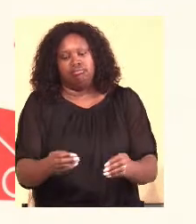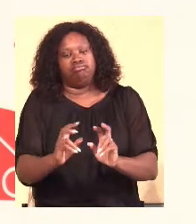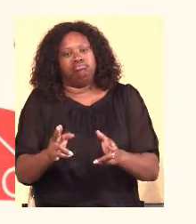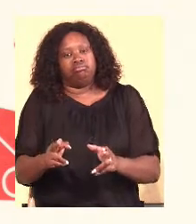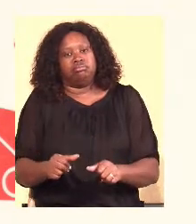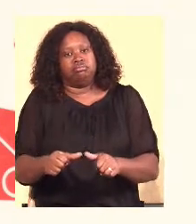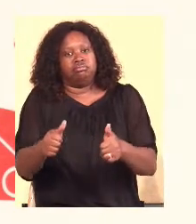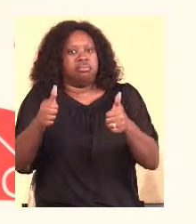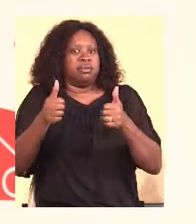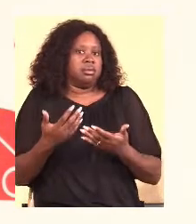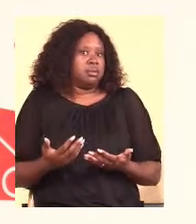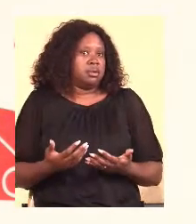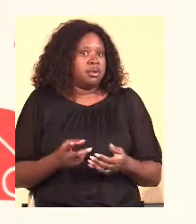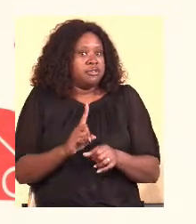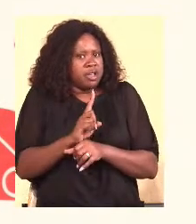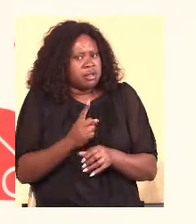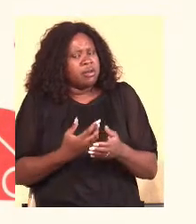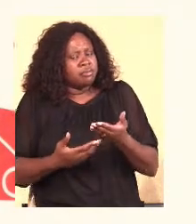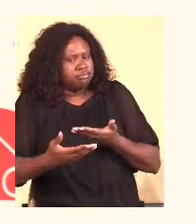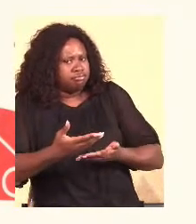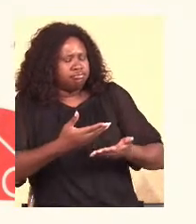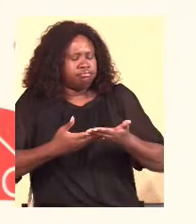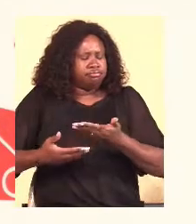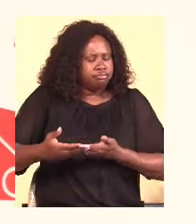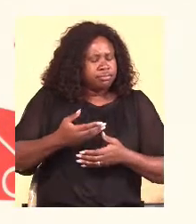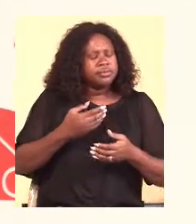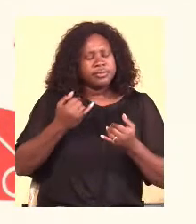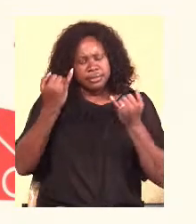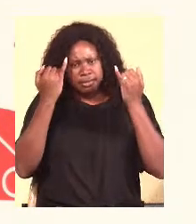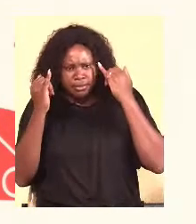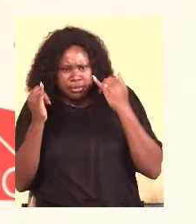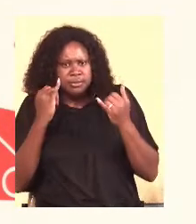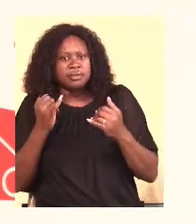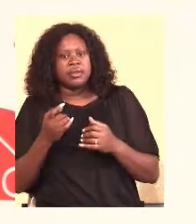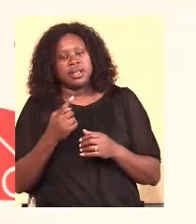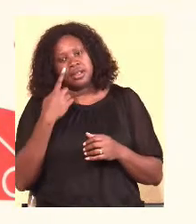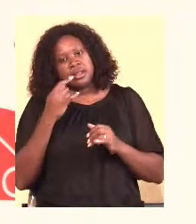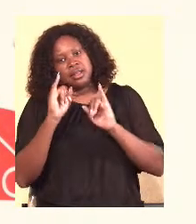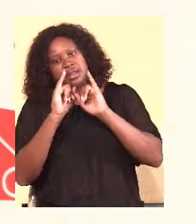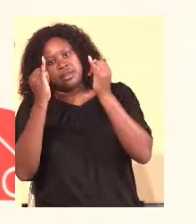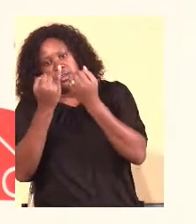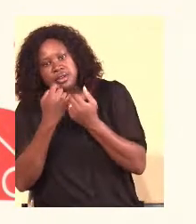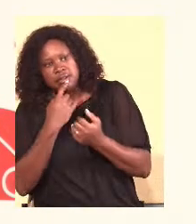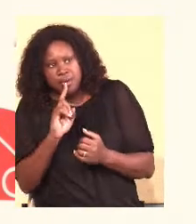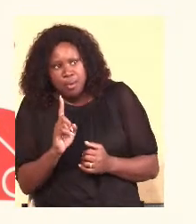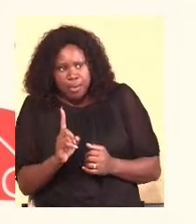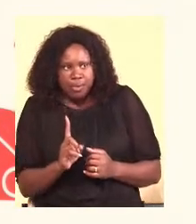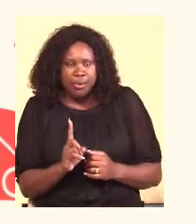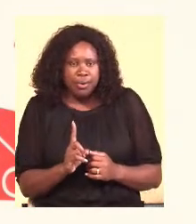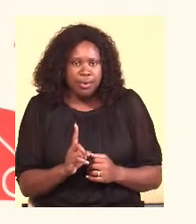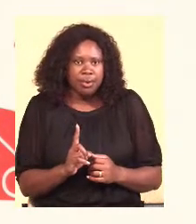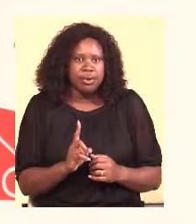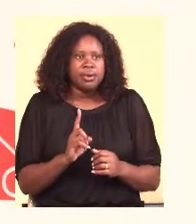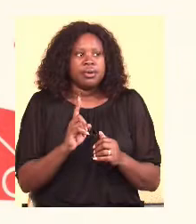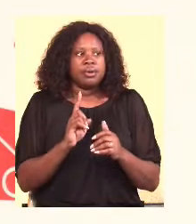normal. Let's engage and hear the side of the institutions with regards to the